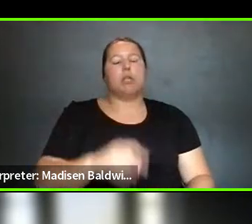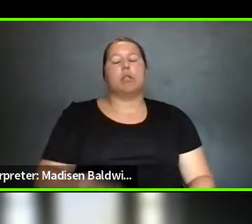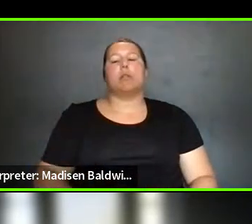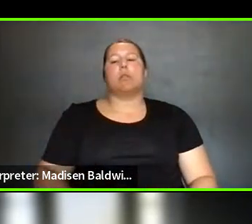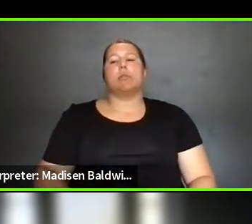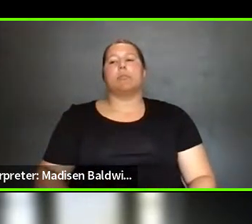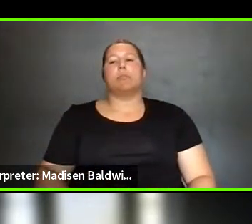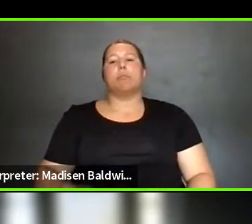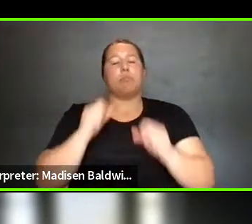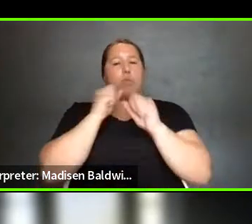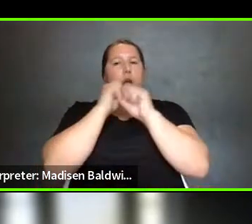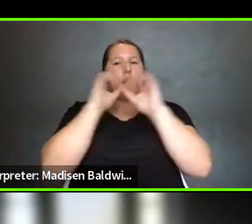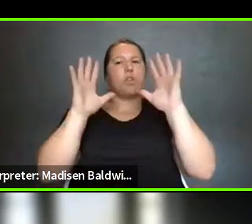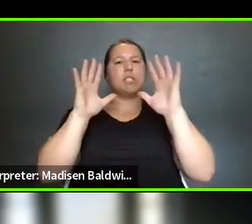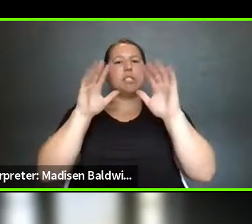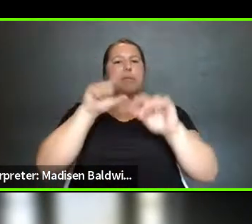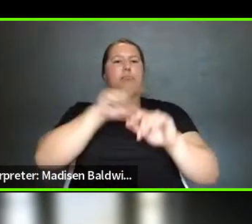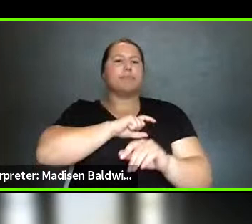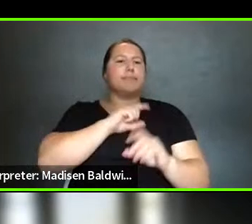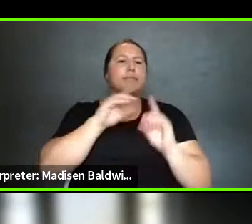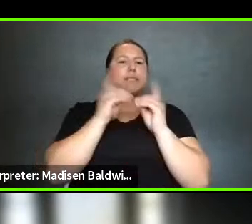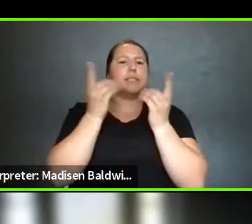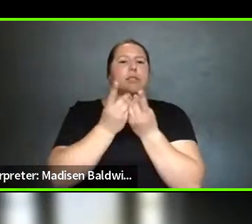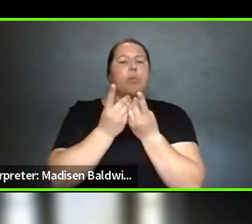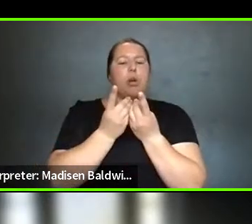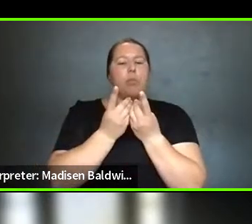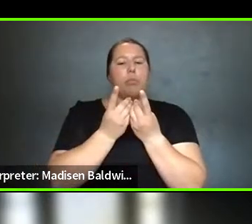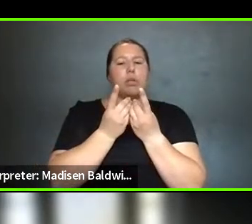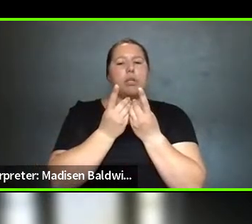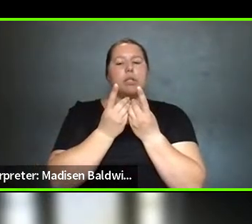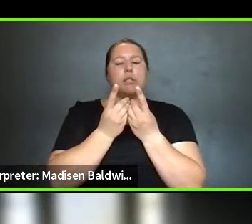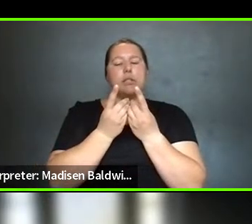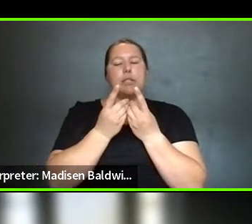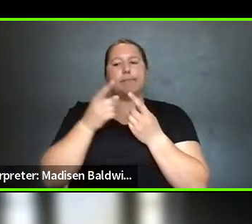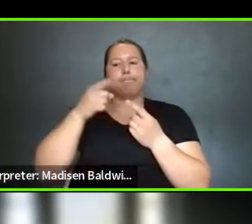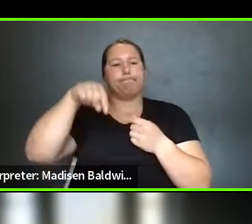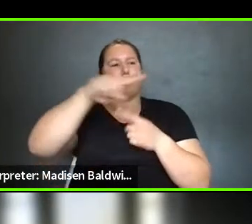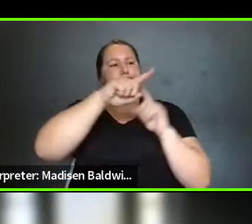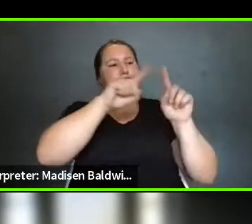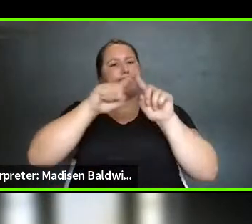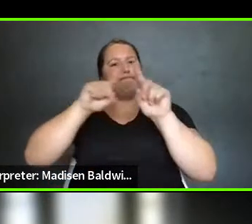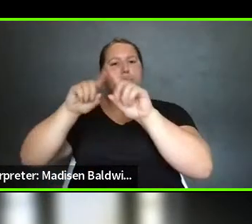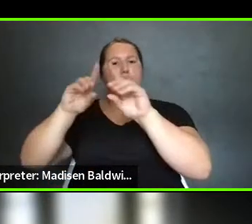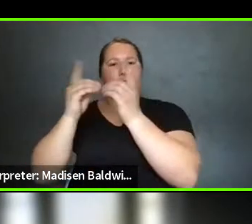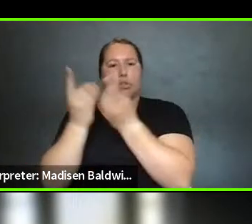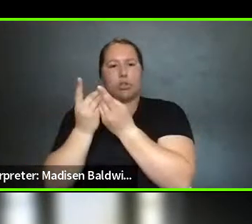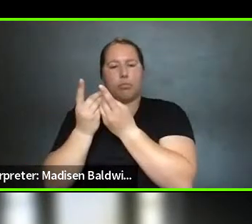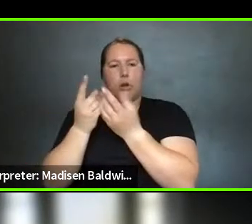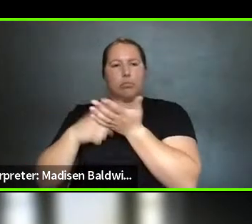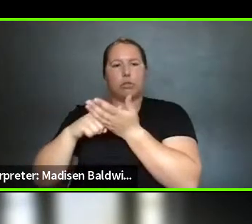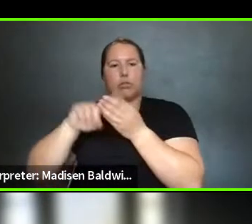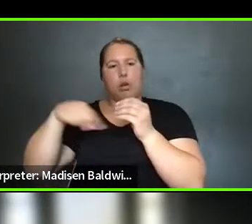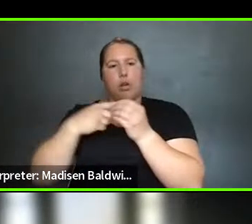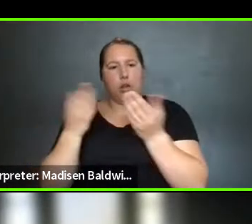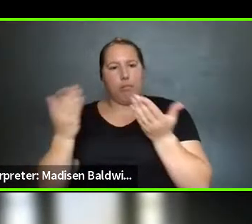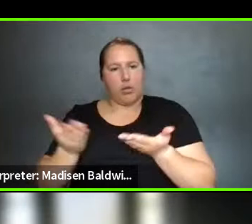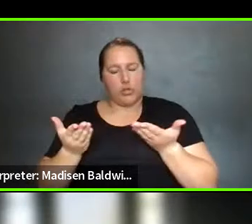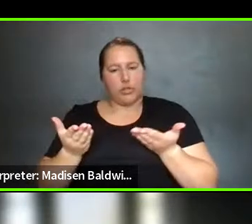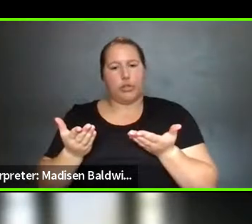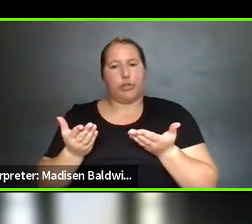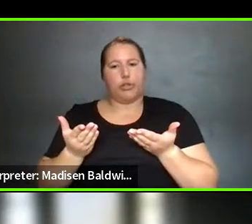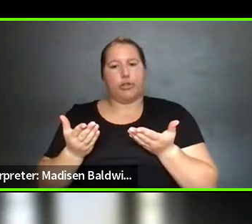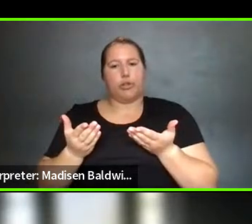obviously, the police department, these departments that we're talking about here, and of course, Victor and his department are